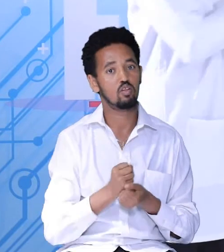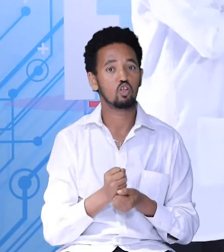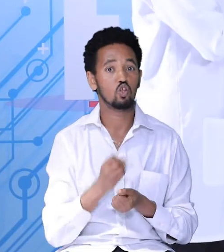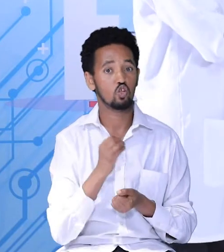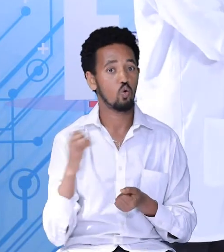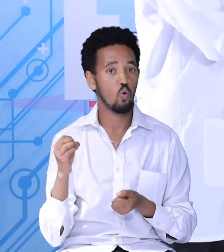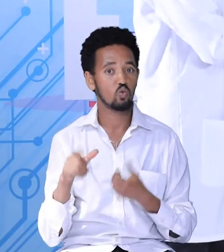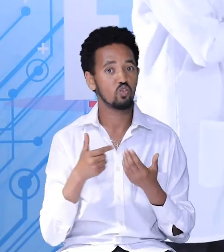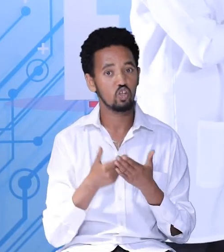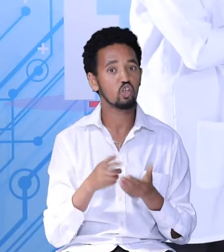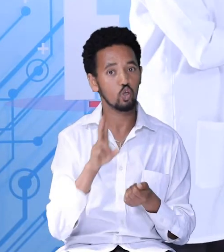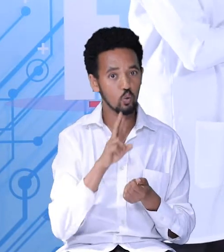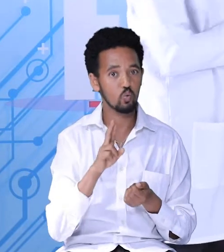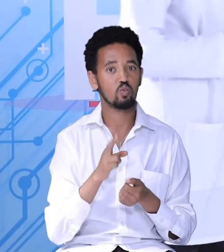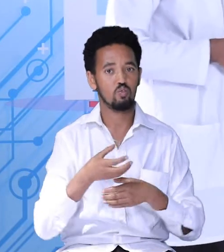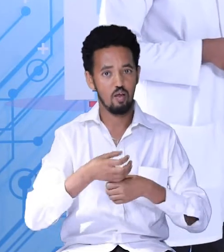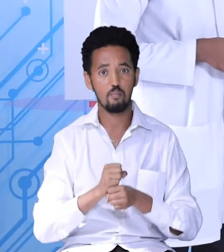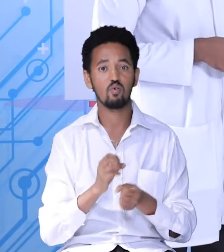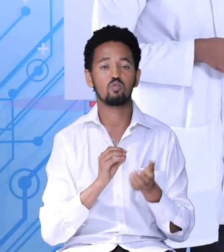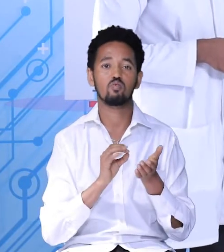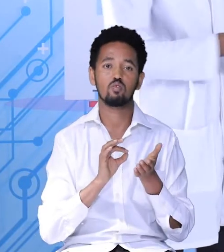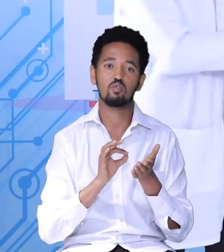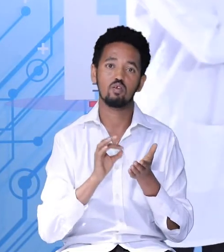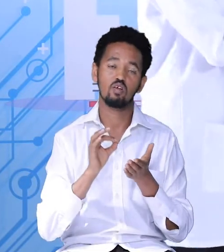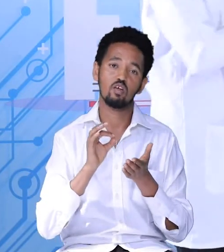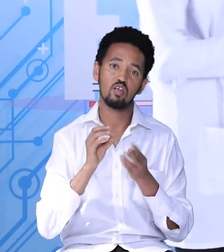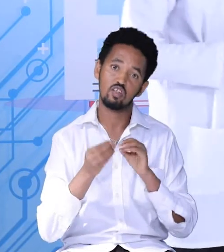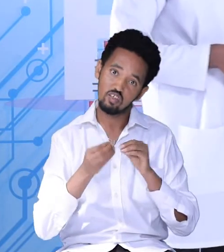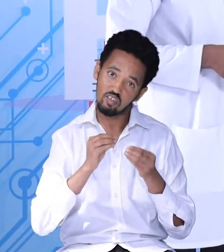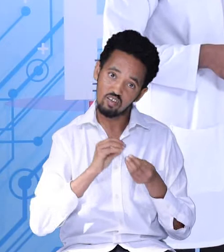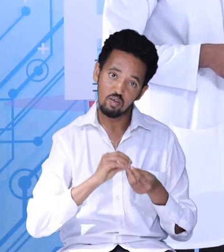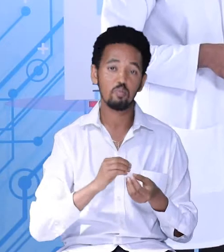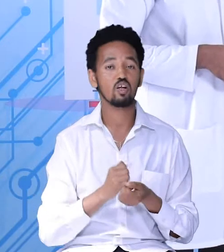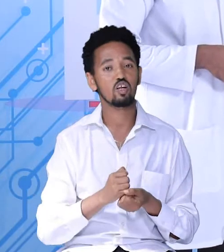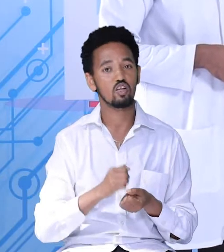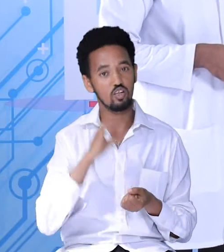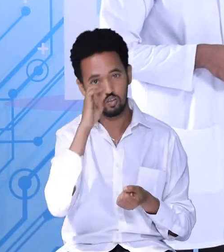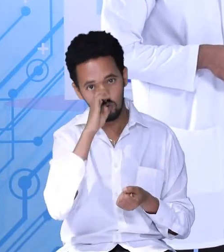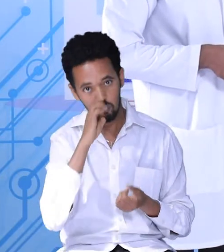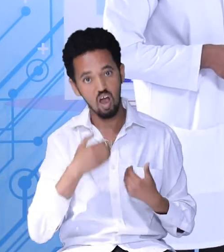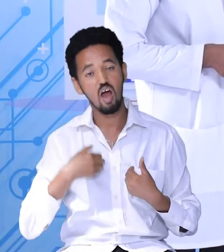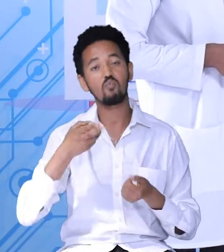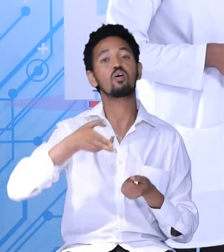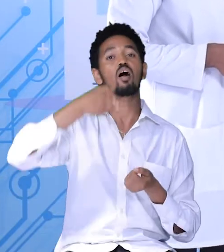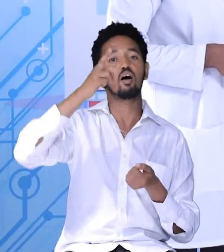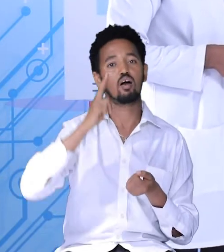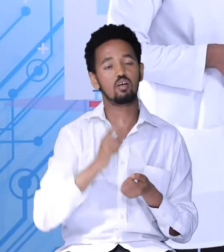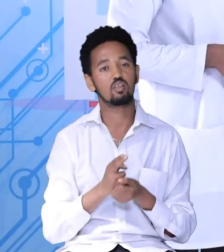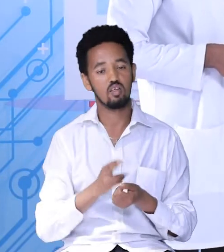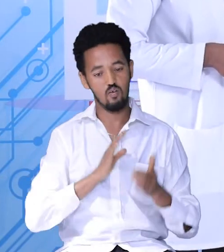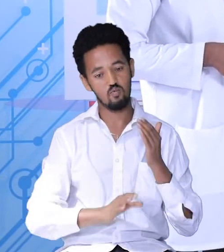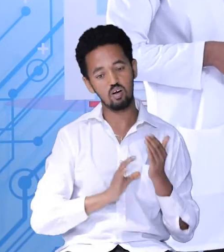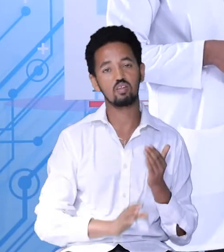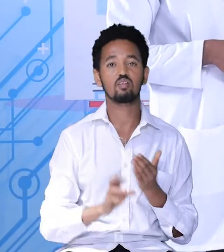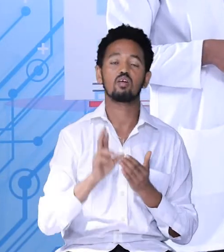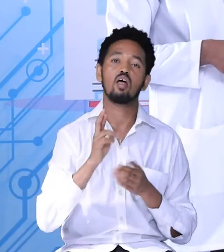So, using this amount of number, Ethiopia is the leading, or Ethiopia had the highest